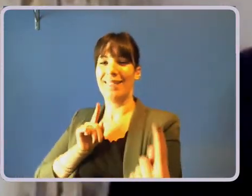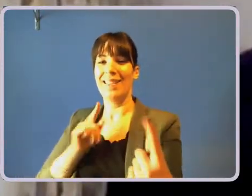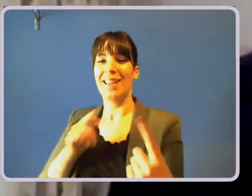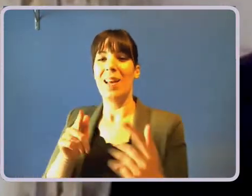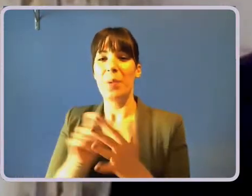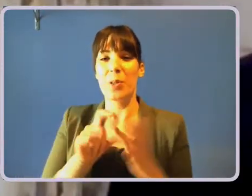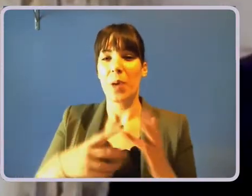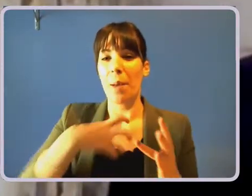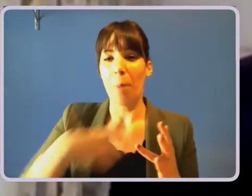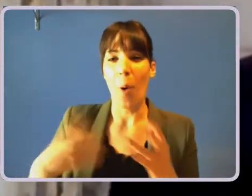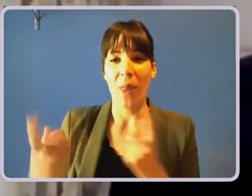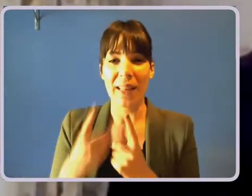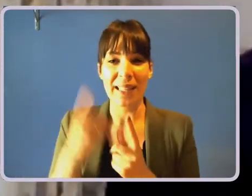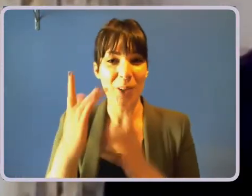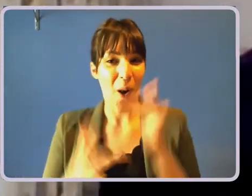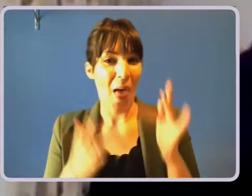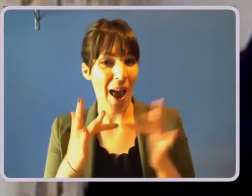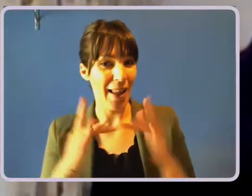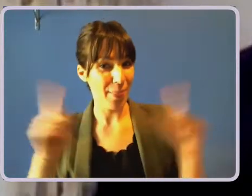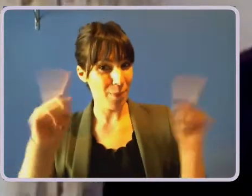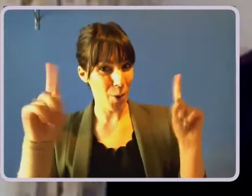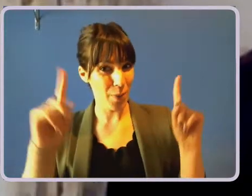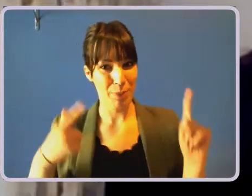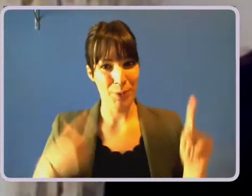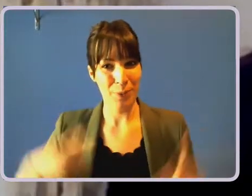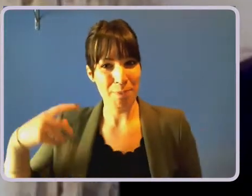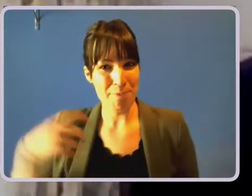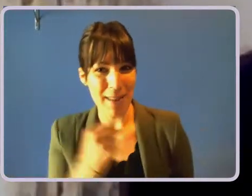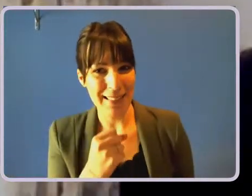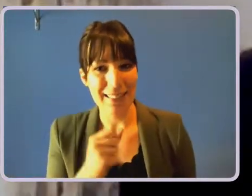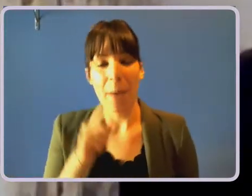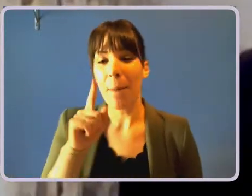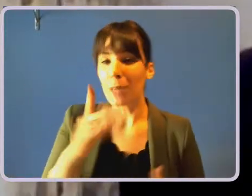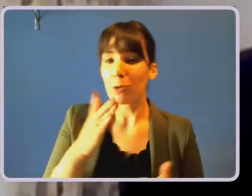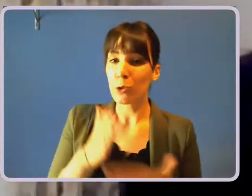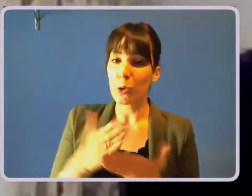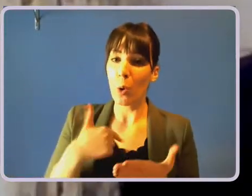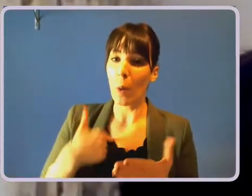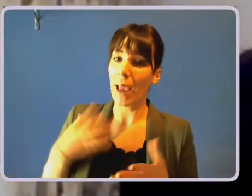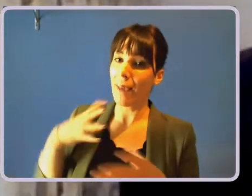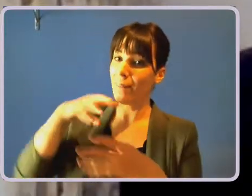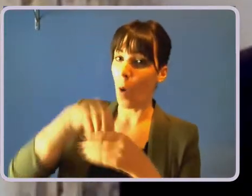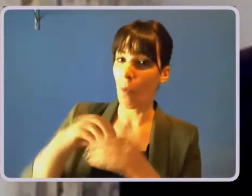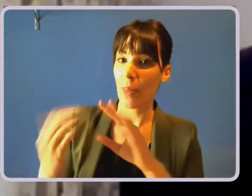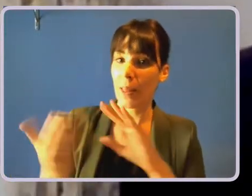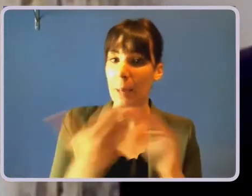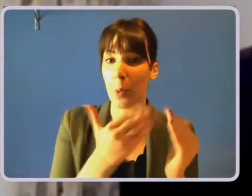but the fact is we are out there, we are in the community. So solutions,